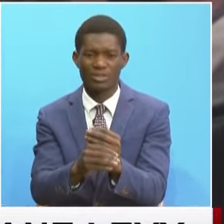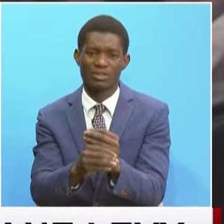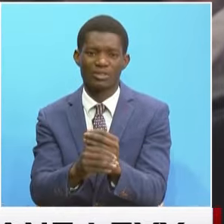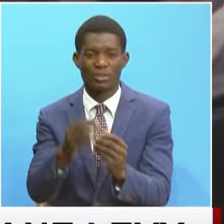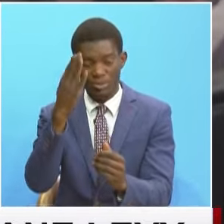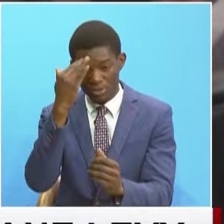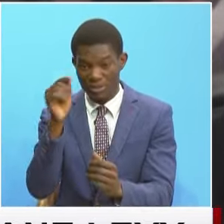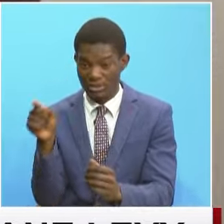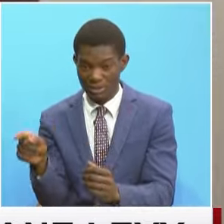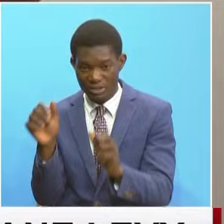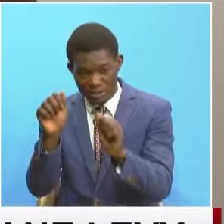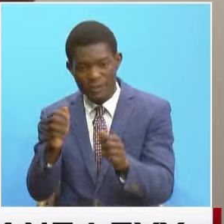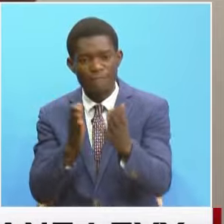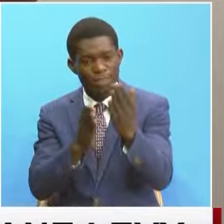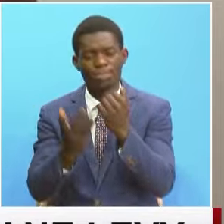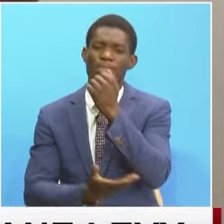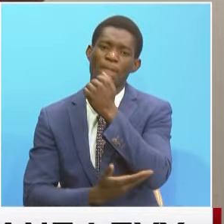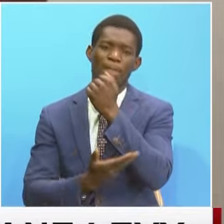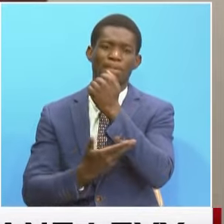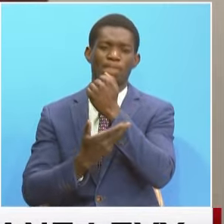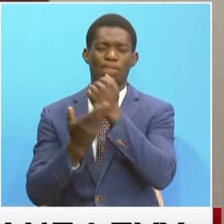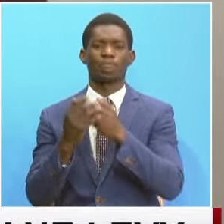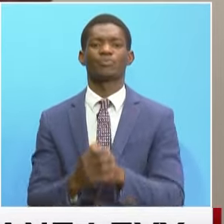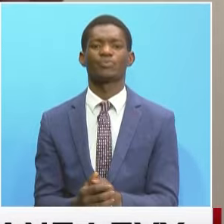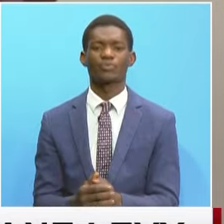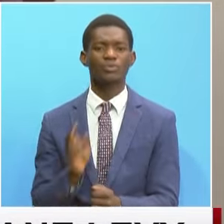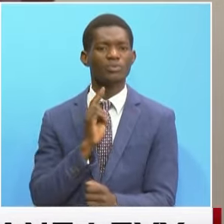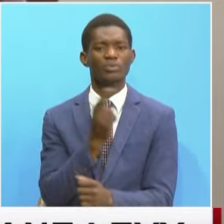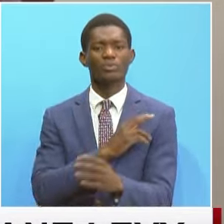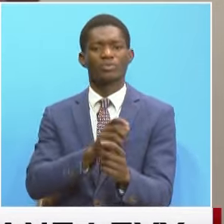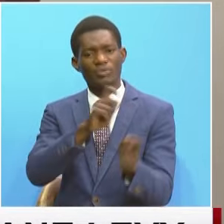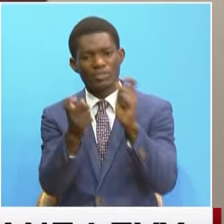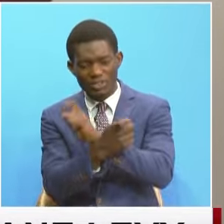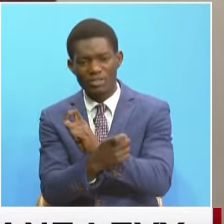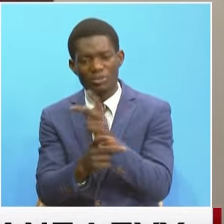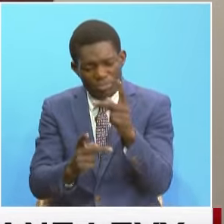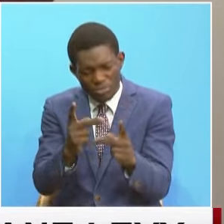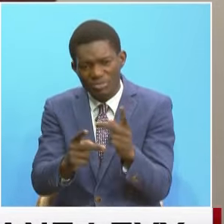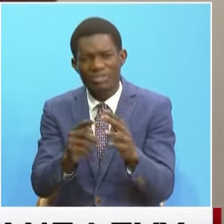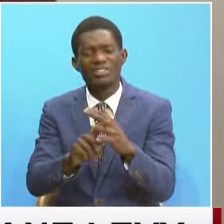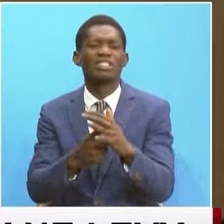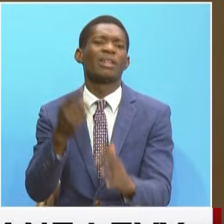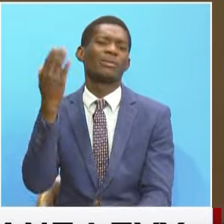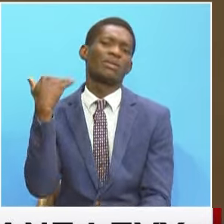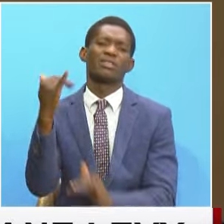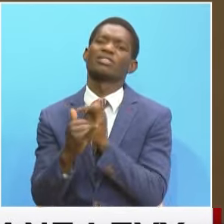the local authority. It's a process which started last year, before we even, you know, talked